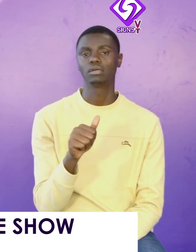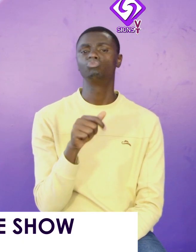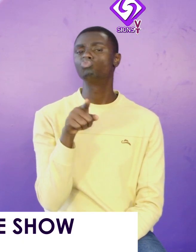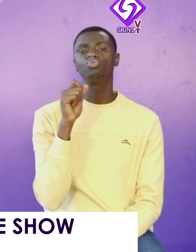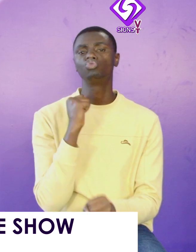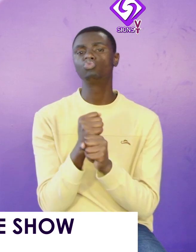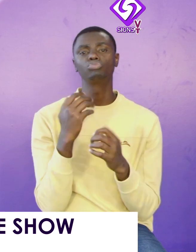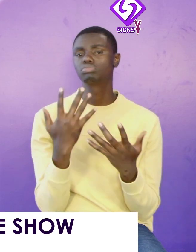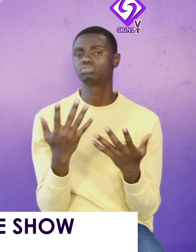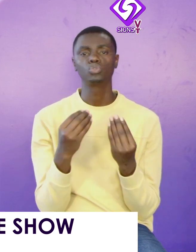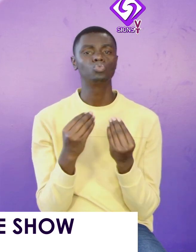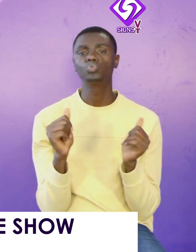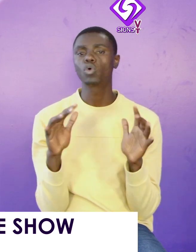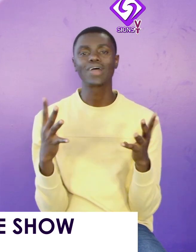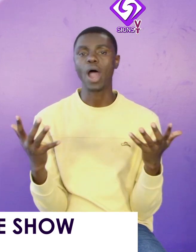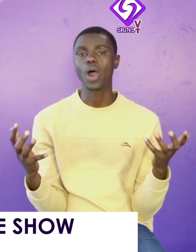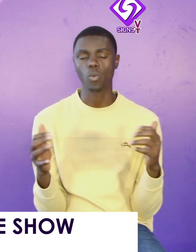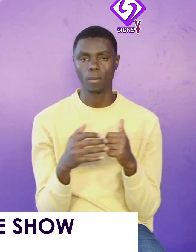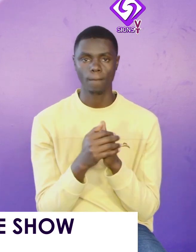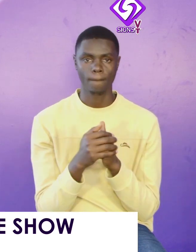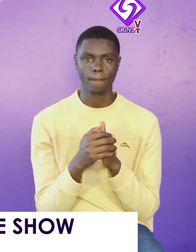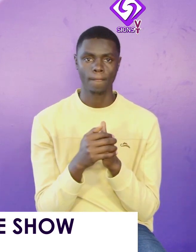you do about